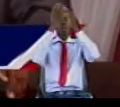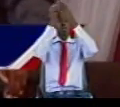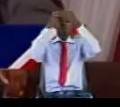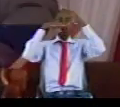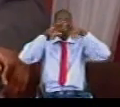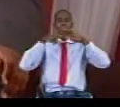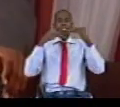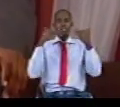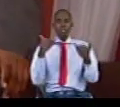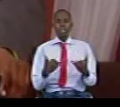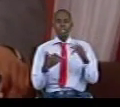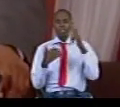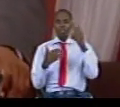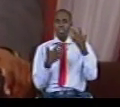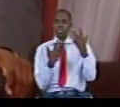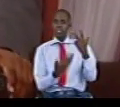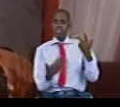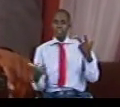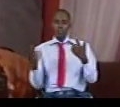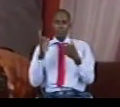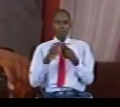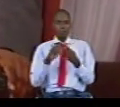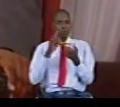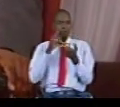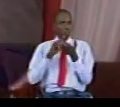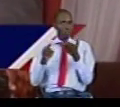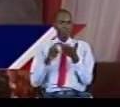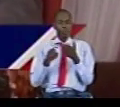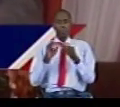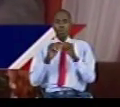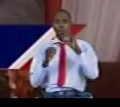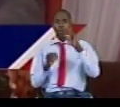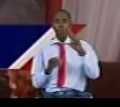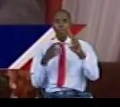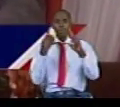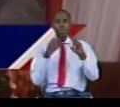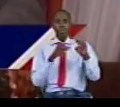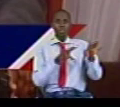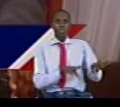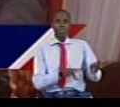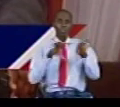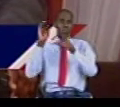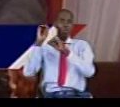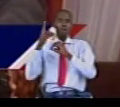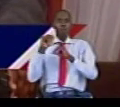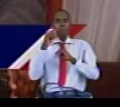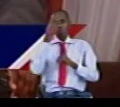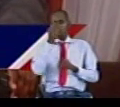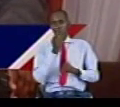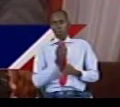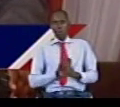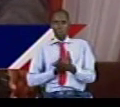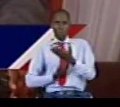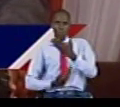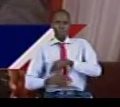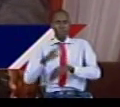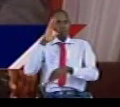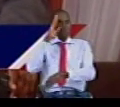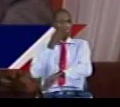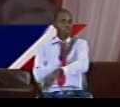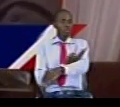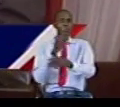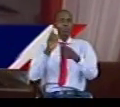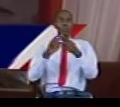Number one, the departure of the only begotten Son to heaven. The departure of the